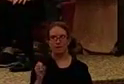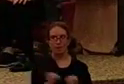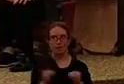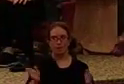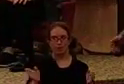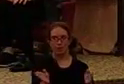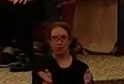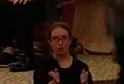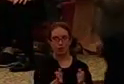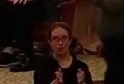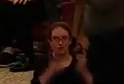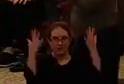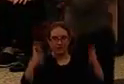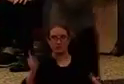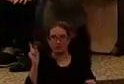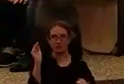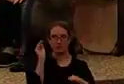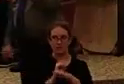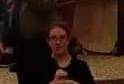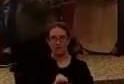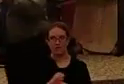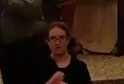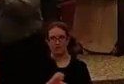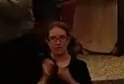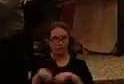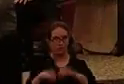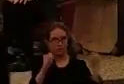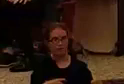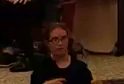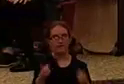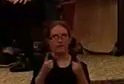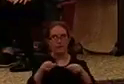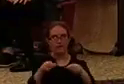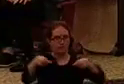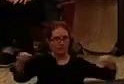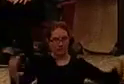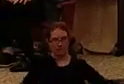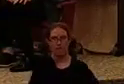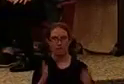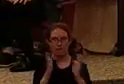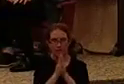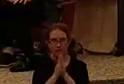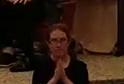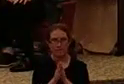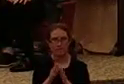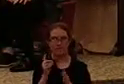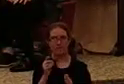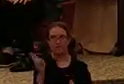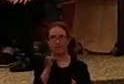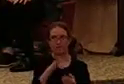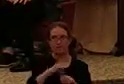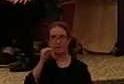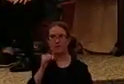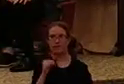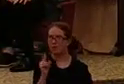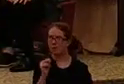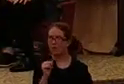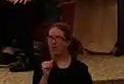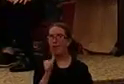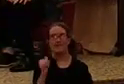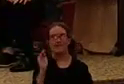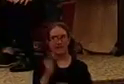to the end. And one night, he made a move and he came to the altar and he prayed. Did he get the Holy Ghost? No, he didn't. Not